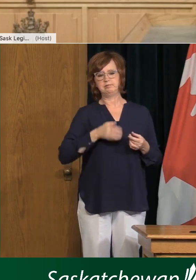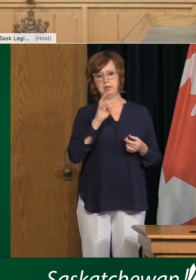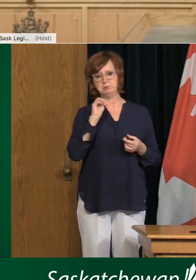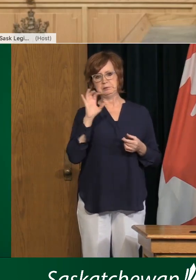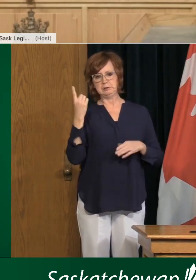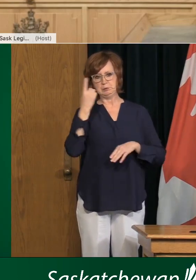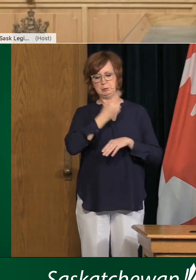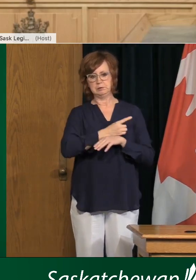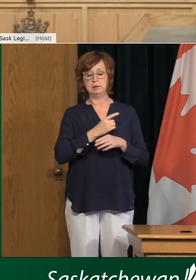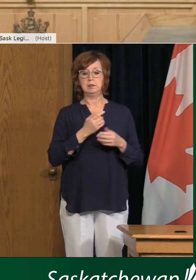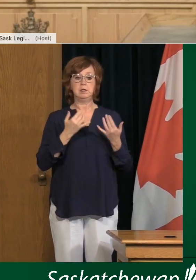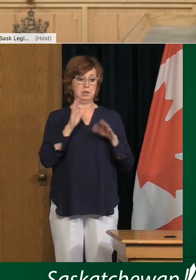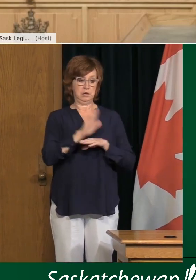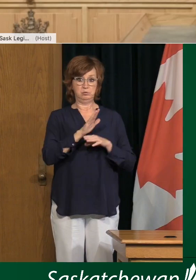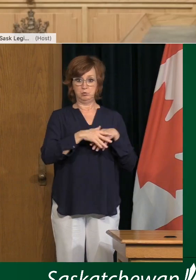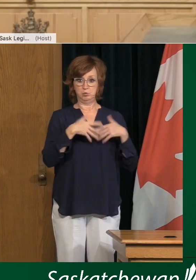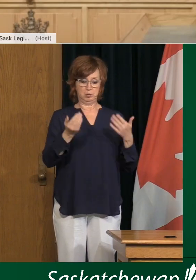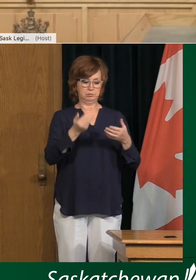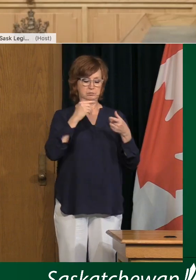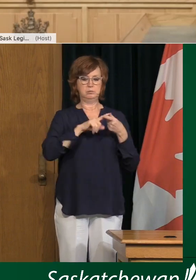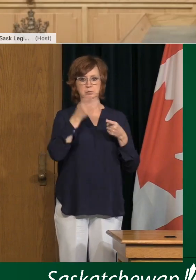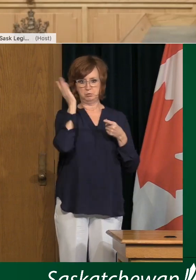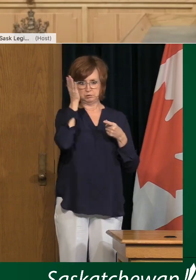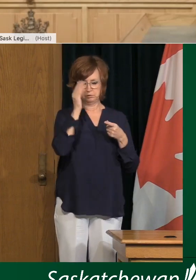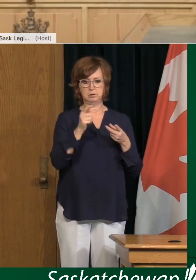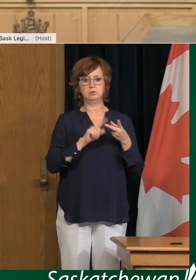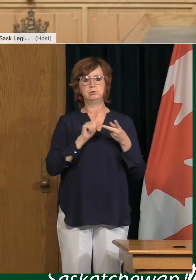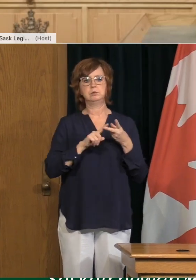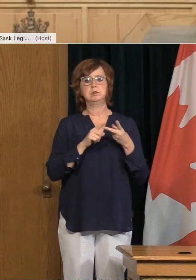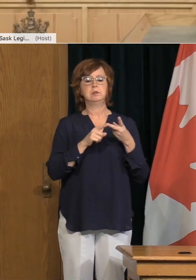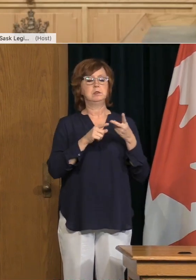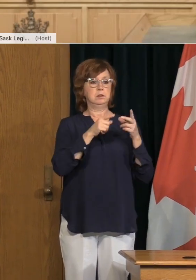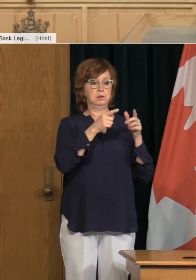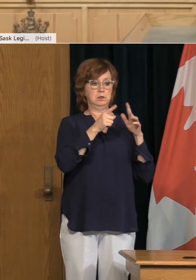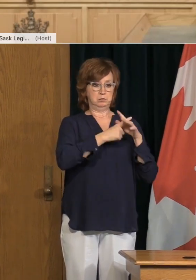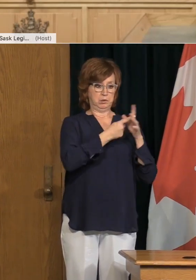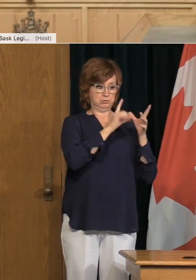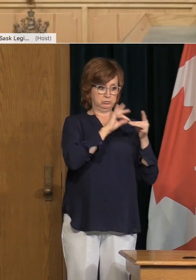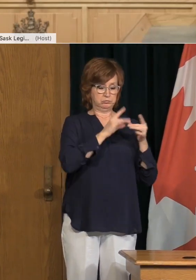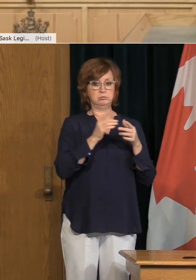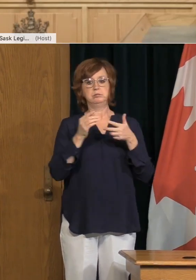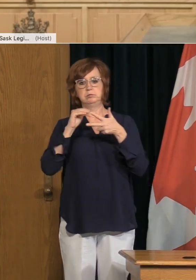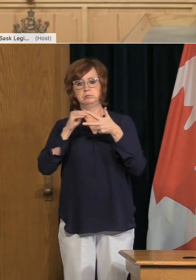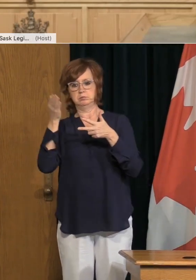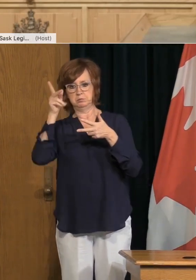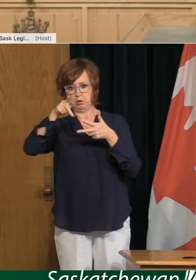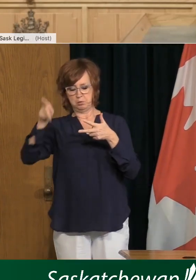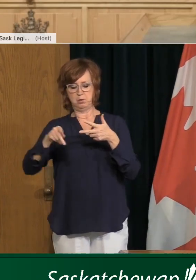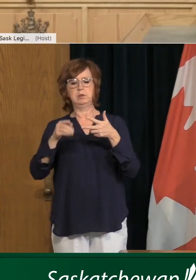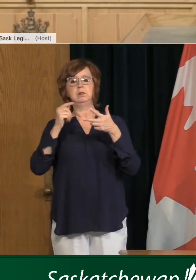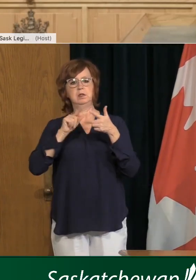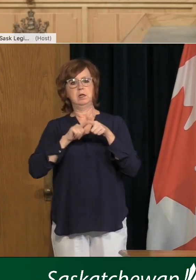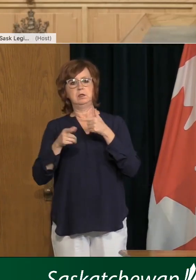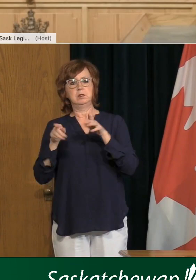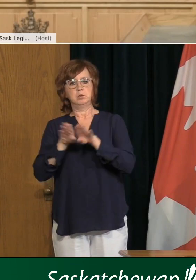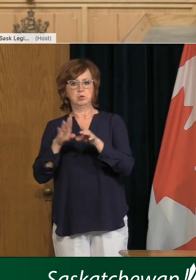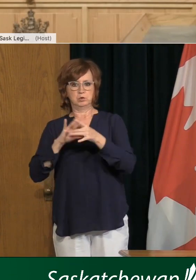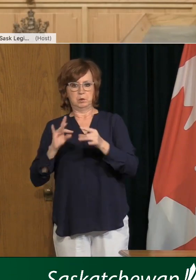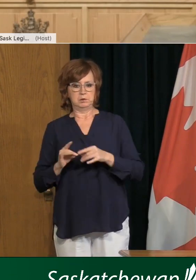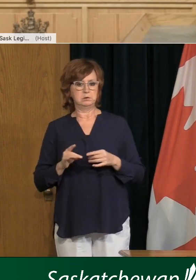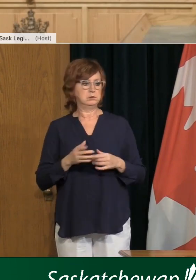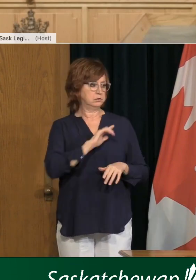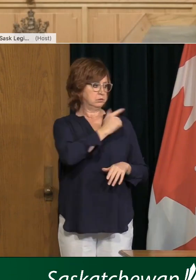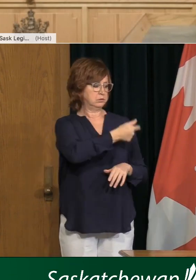The program for the afternoon will include a presentation as well as some opening and closing remarks. And with that, I'll turn it over to Scott Livingstone to kick us off. Thanks,